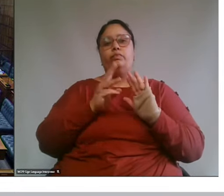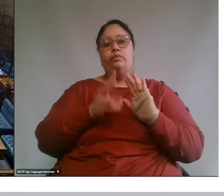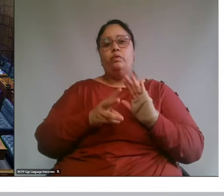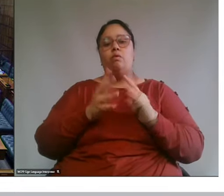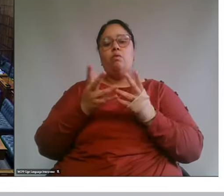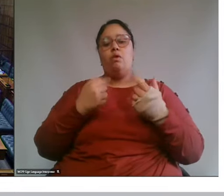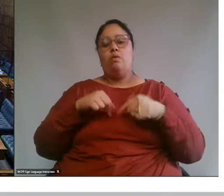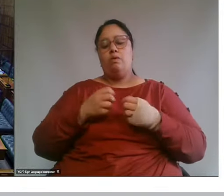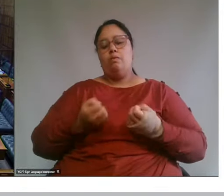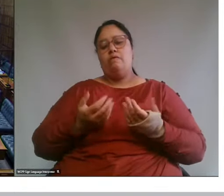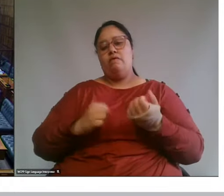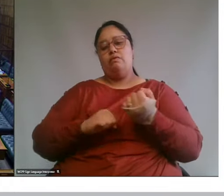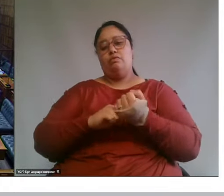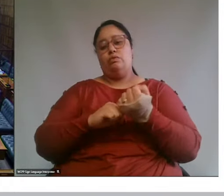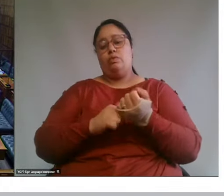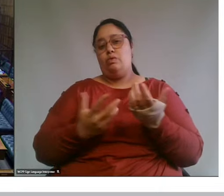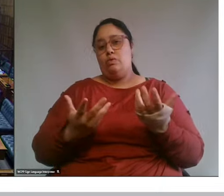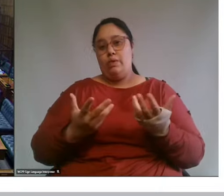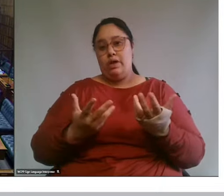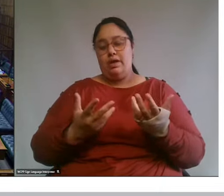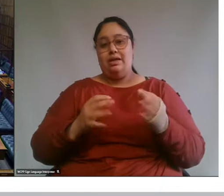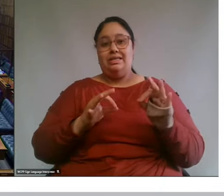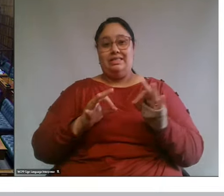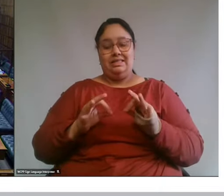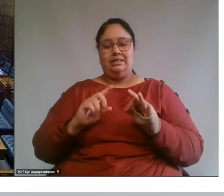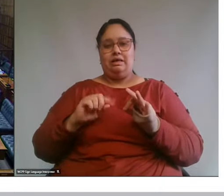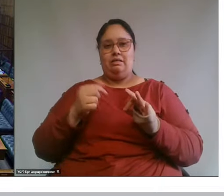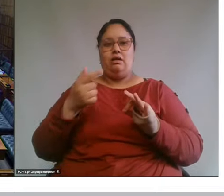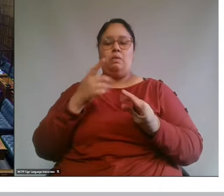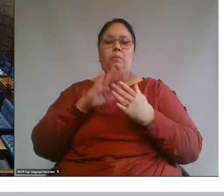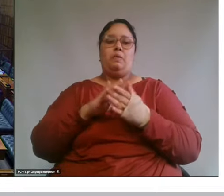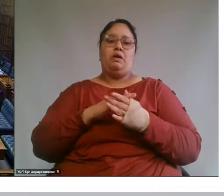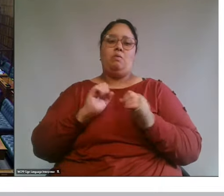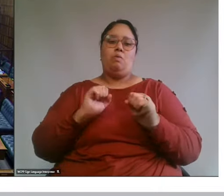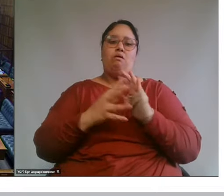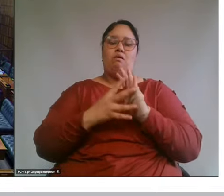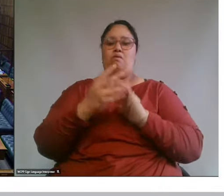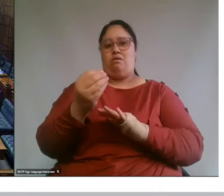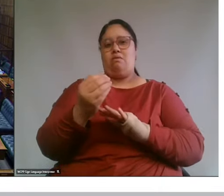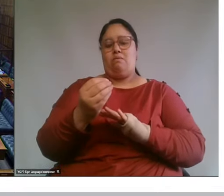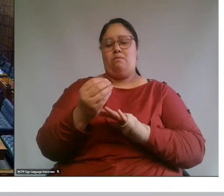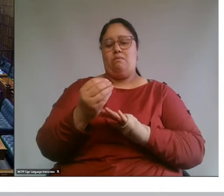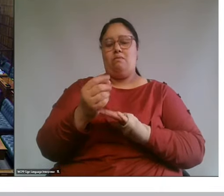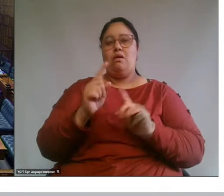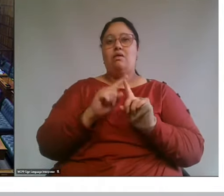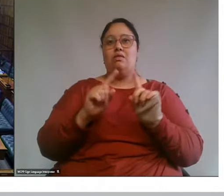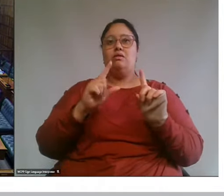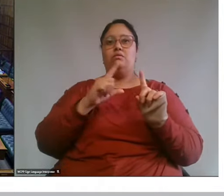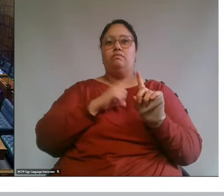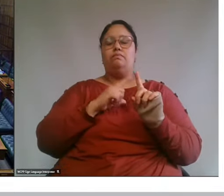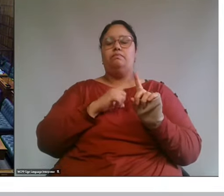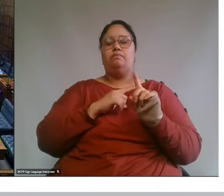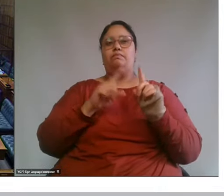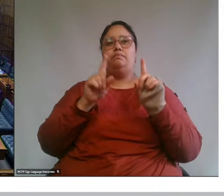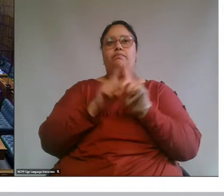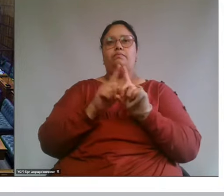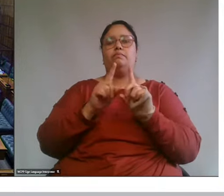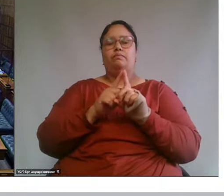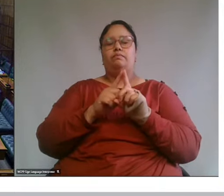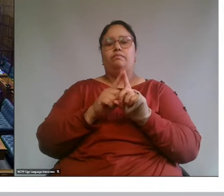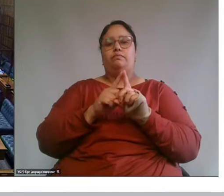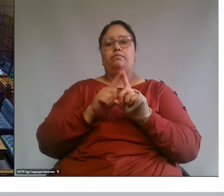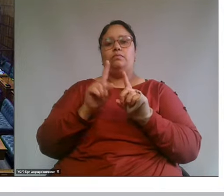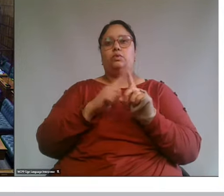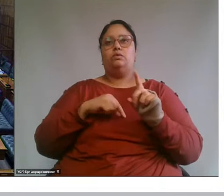provided support that then therefore becomes the out output and then the outcome so just to just to